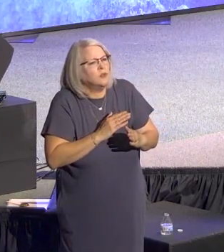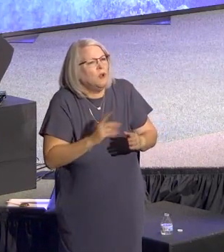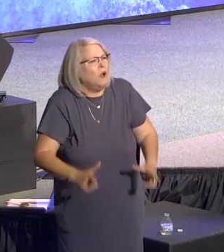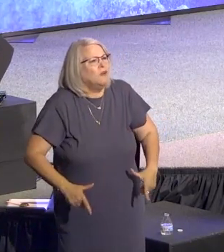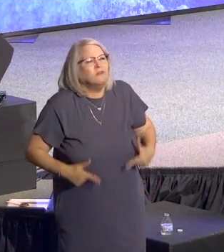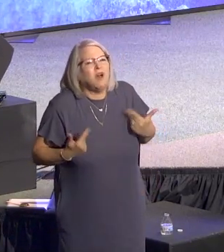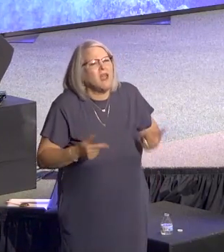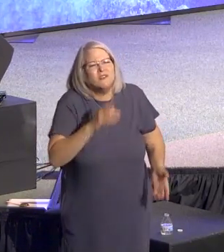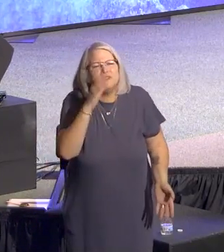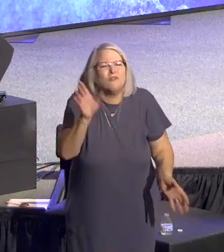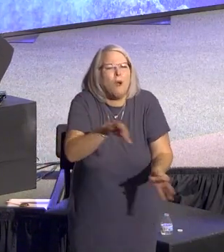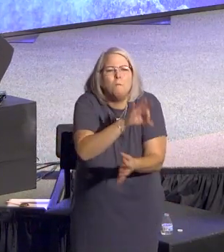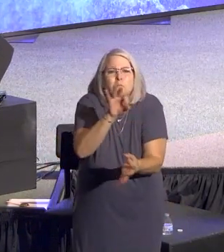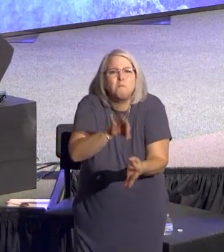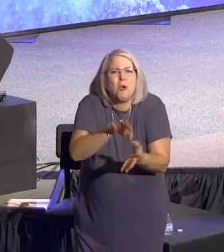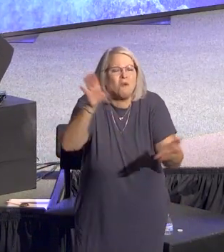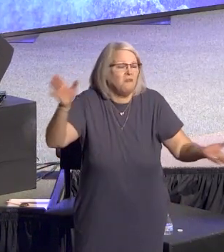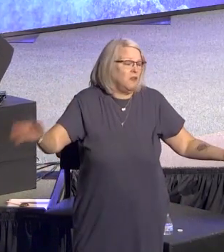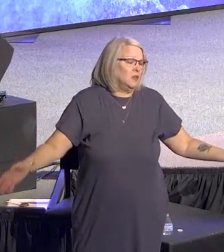is not going to be perfect.